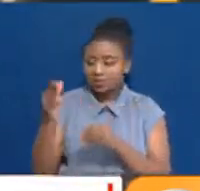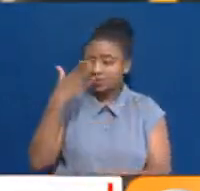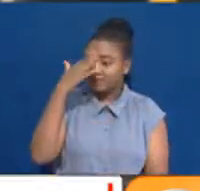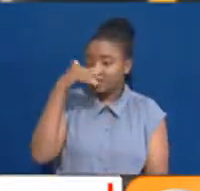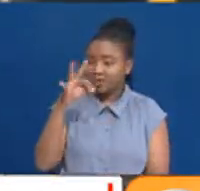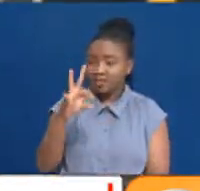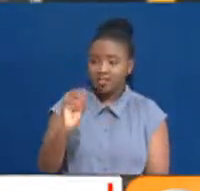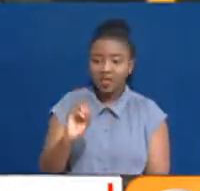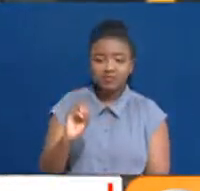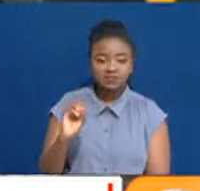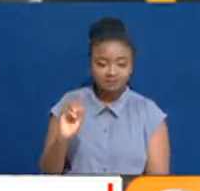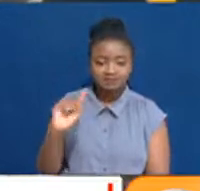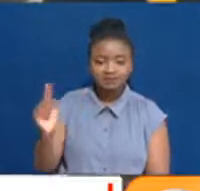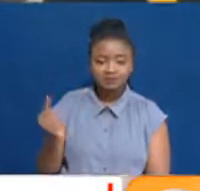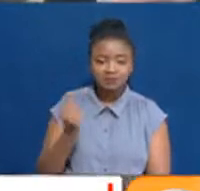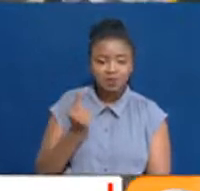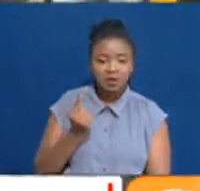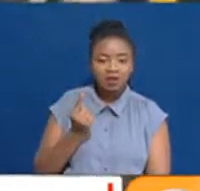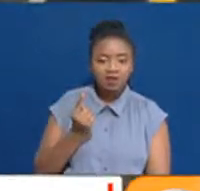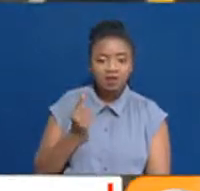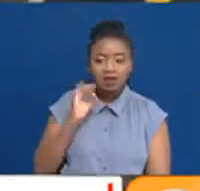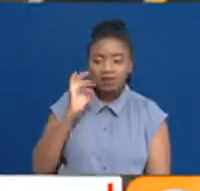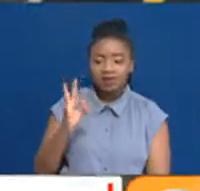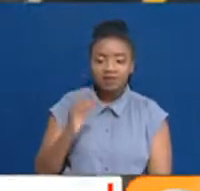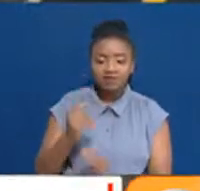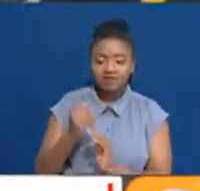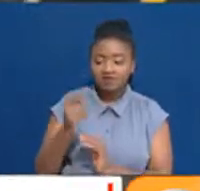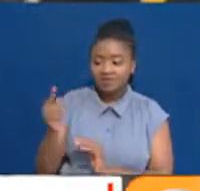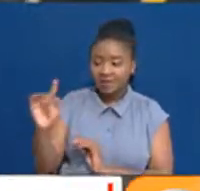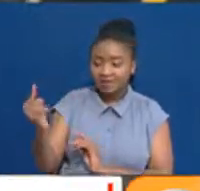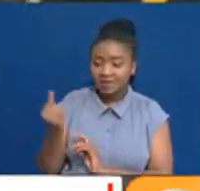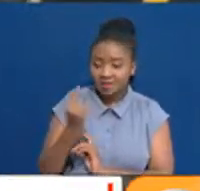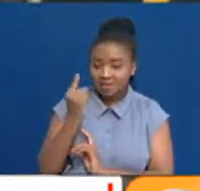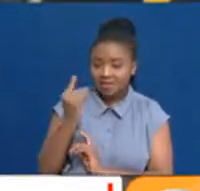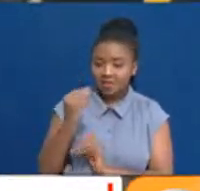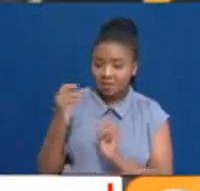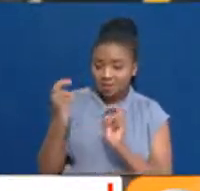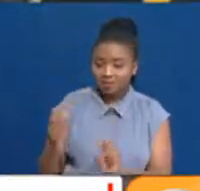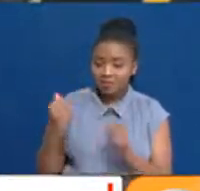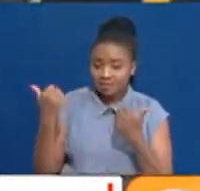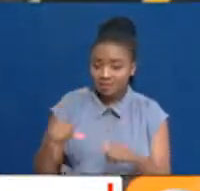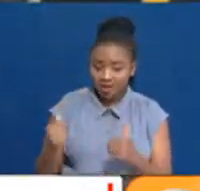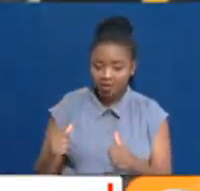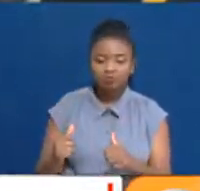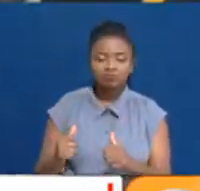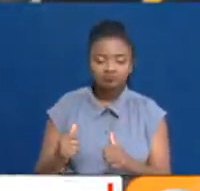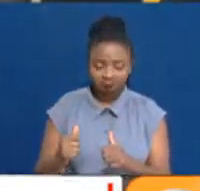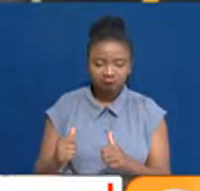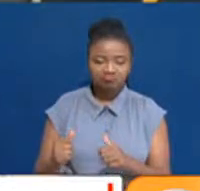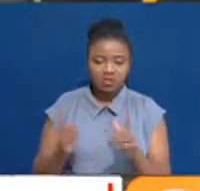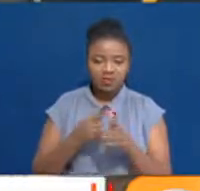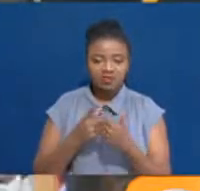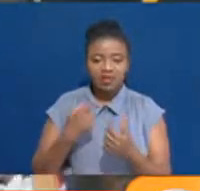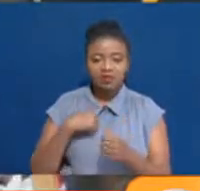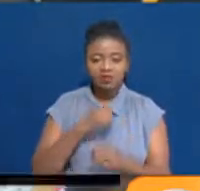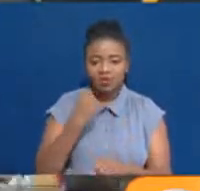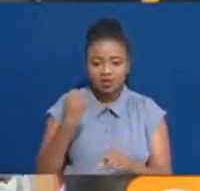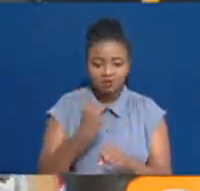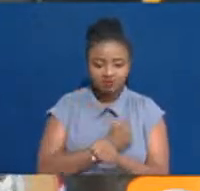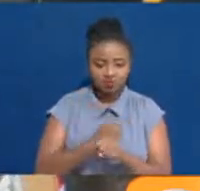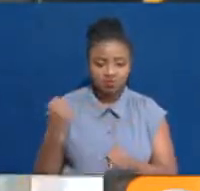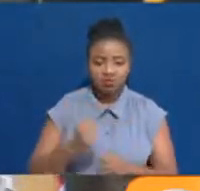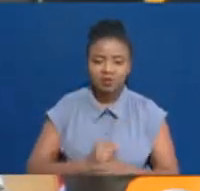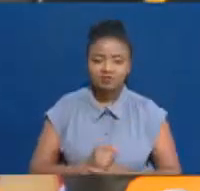kuongea. Baada ya siku 30 kama jamaa bado wamekaa ngumu, tutatoa amri nyingine.